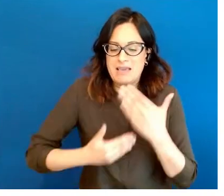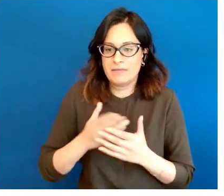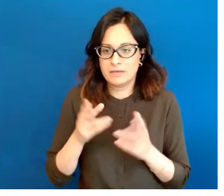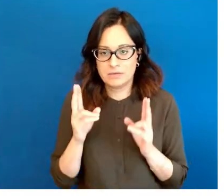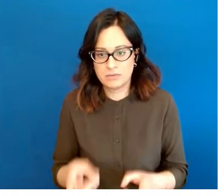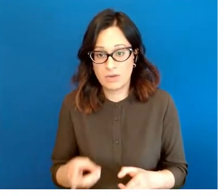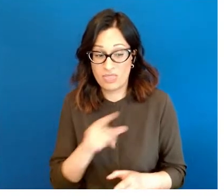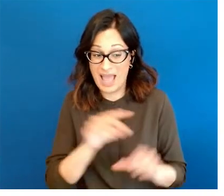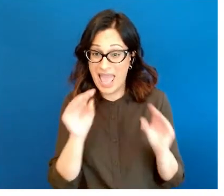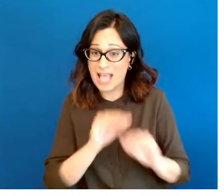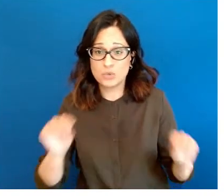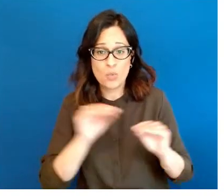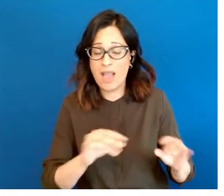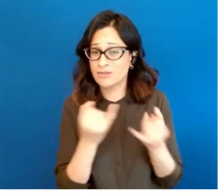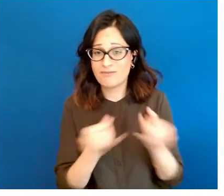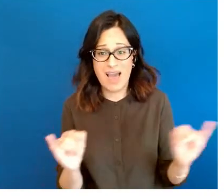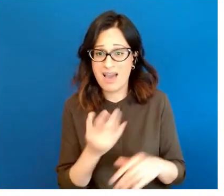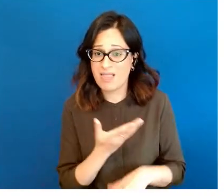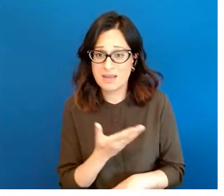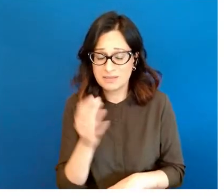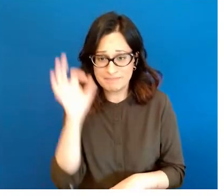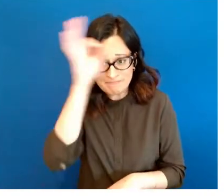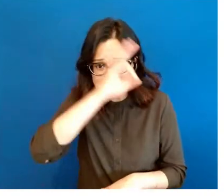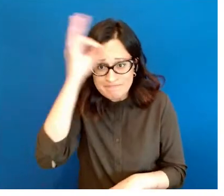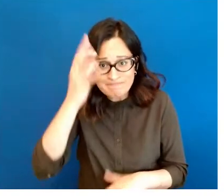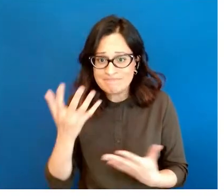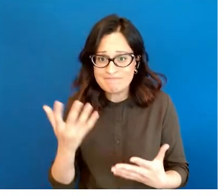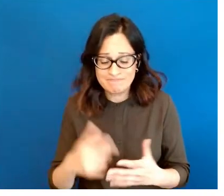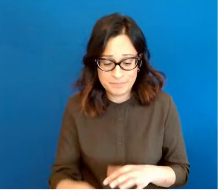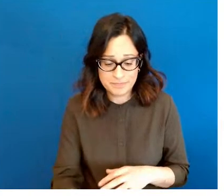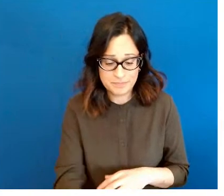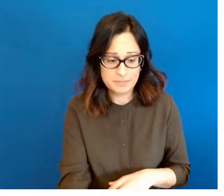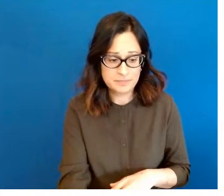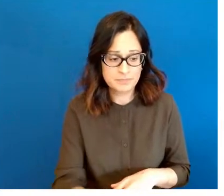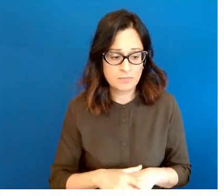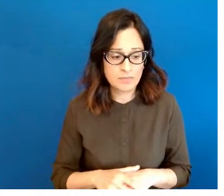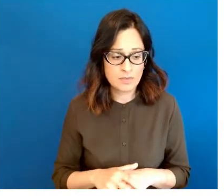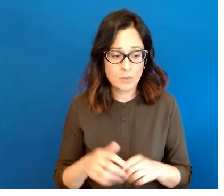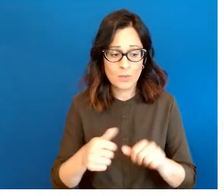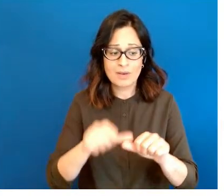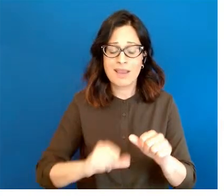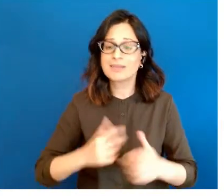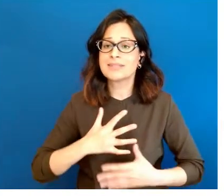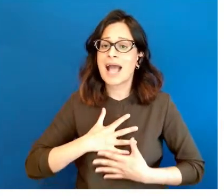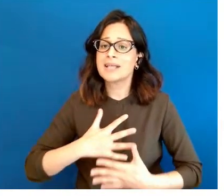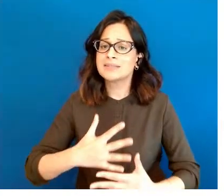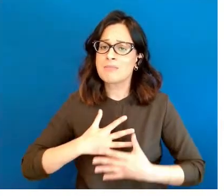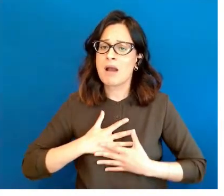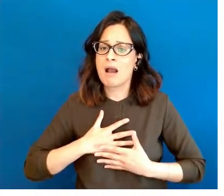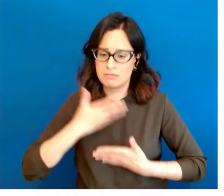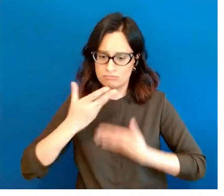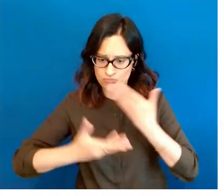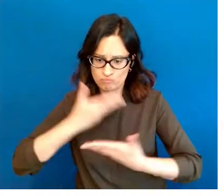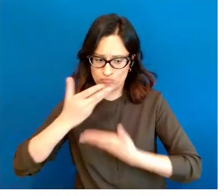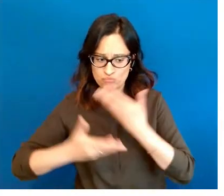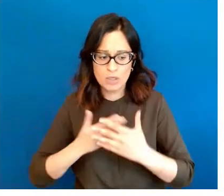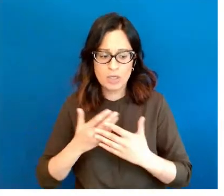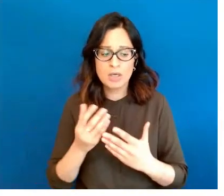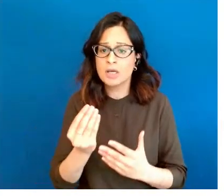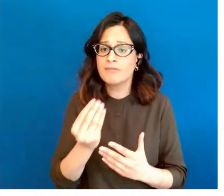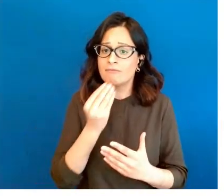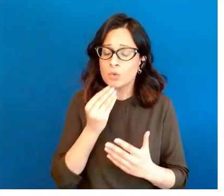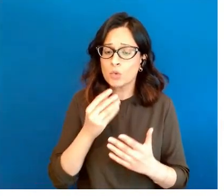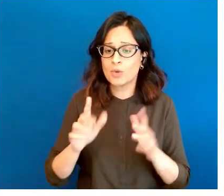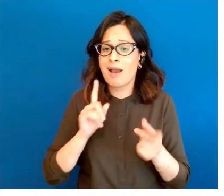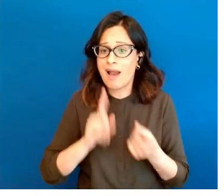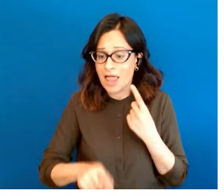education, as you can see. And finally, just to touch on the story of asthma. So most of these food allergy deaths had patients